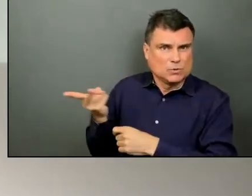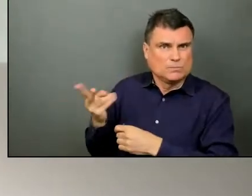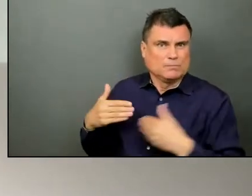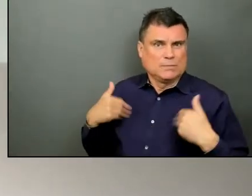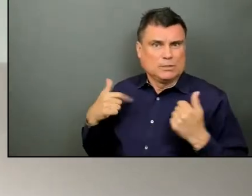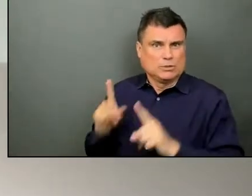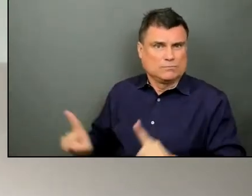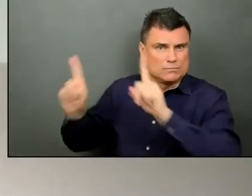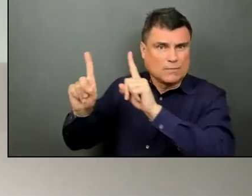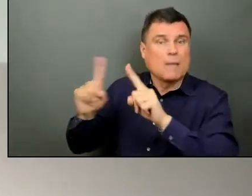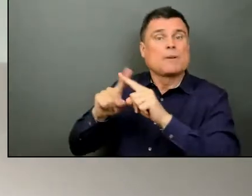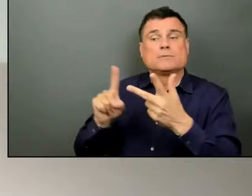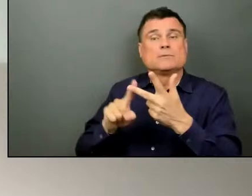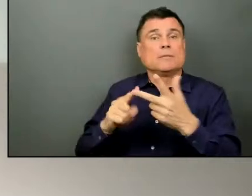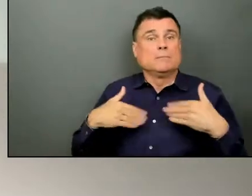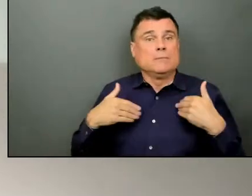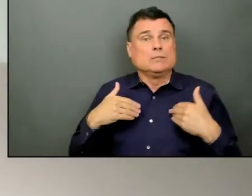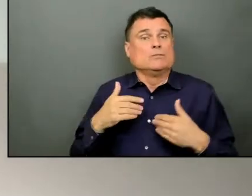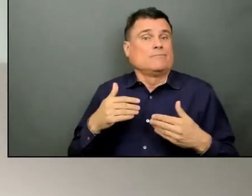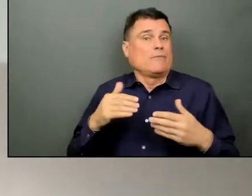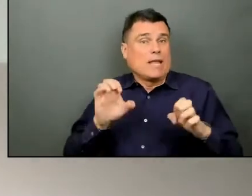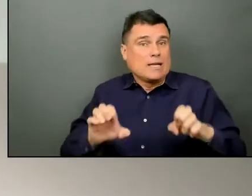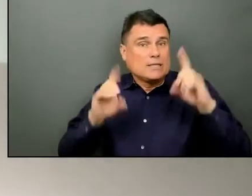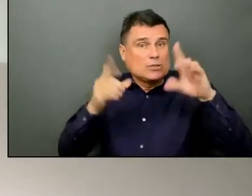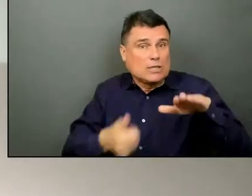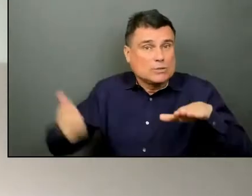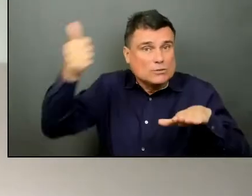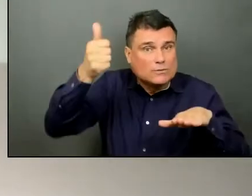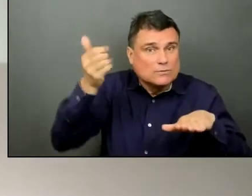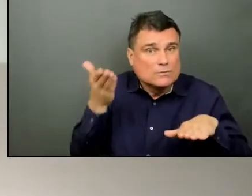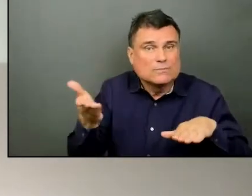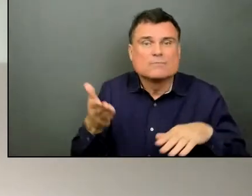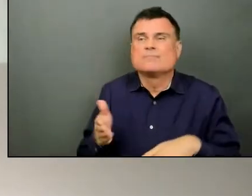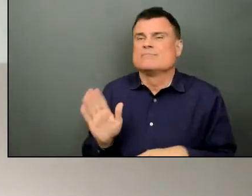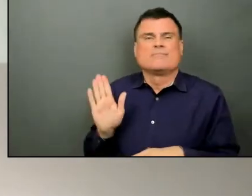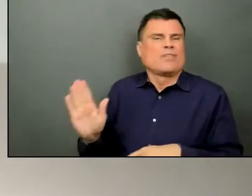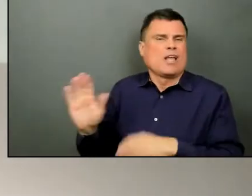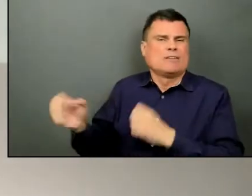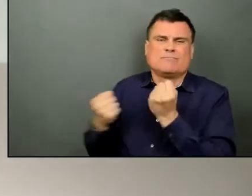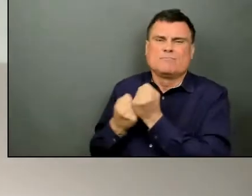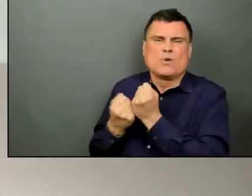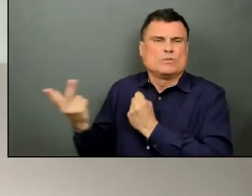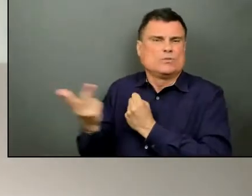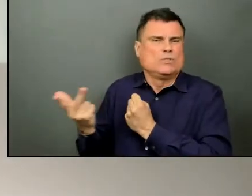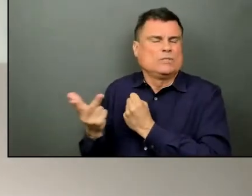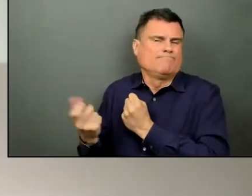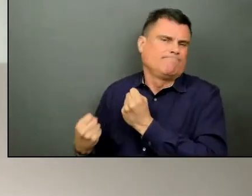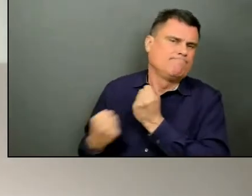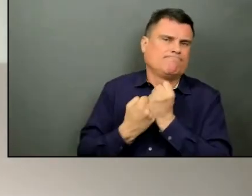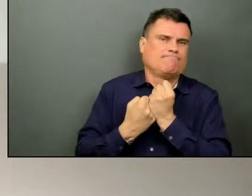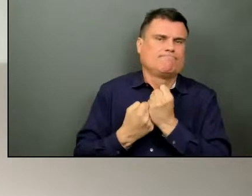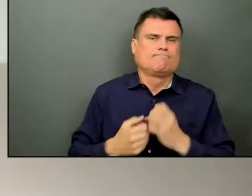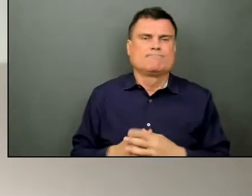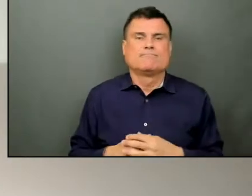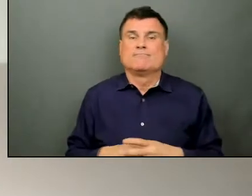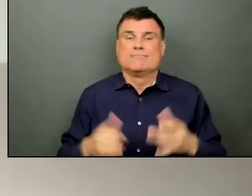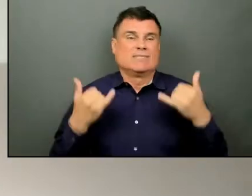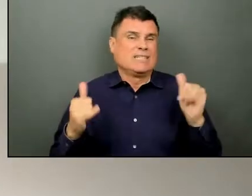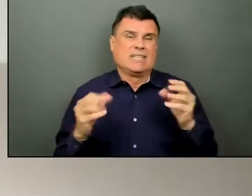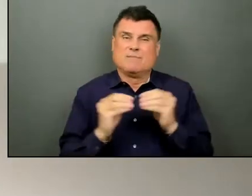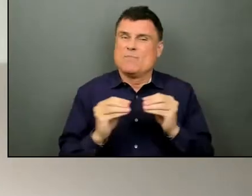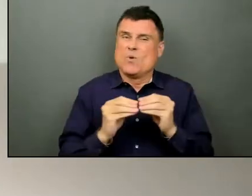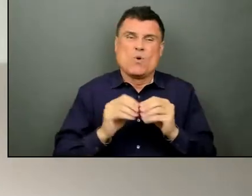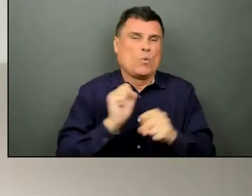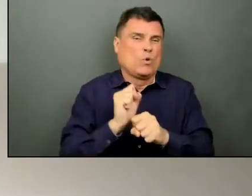province. We understand that there is a lot of work ahead of us, particularly given the epidemic that we continue to struggle